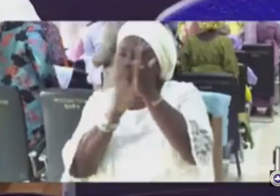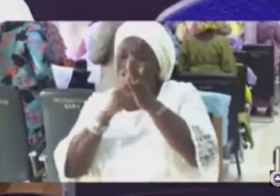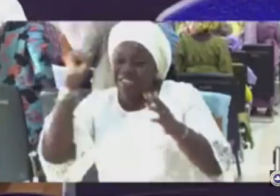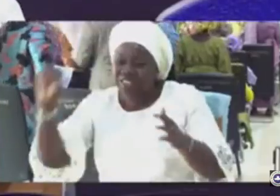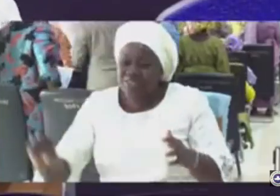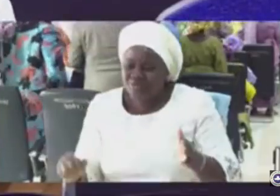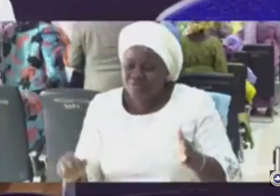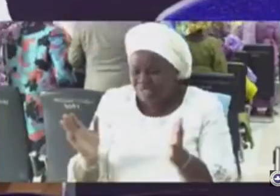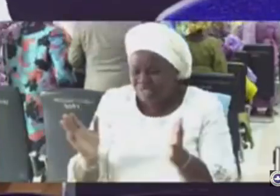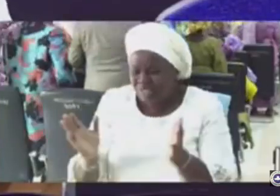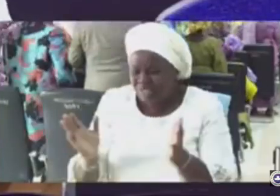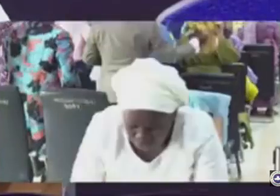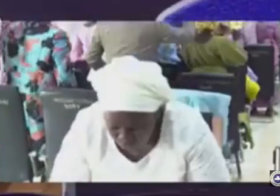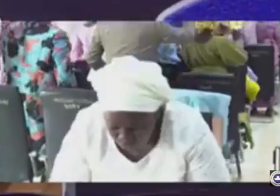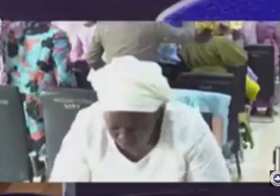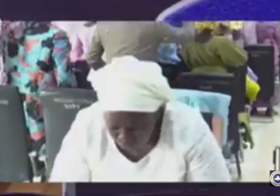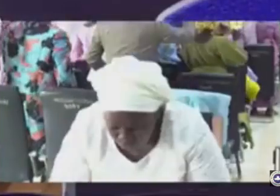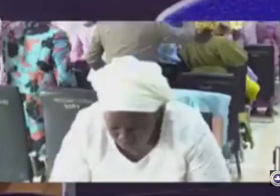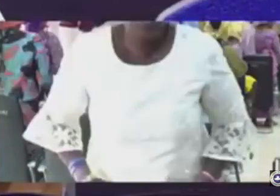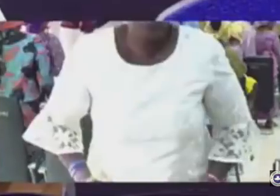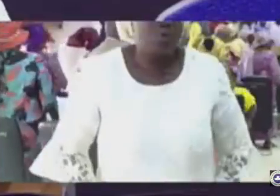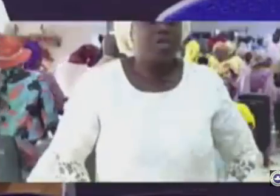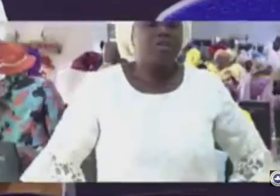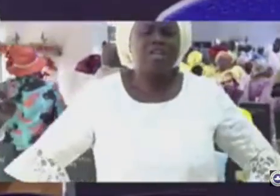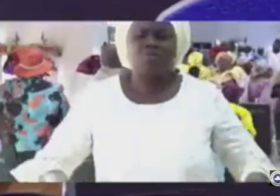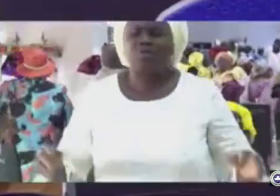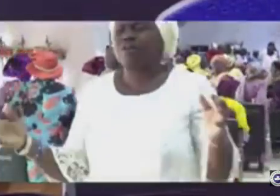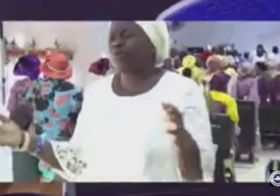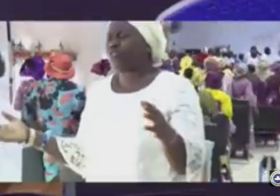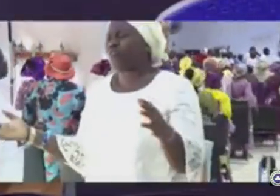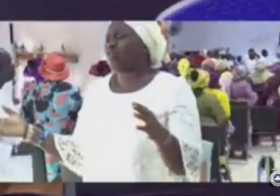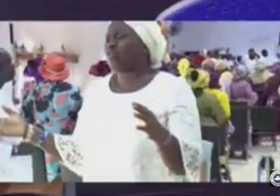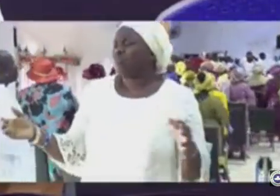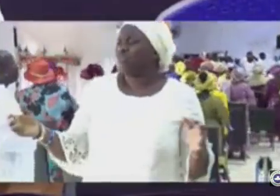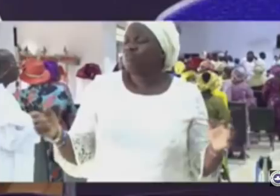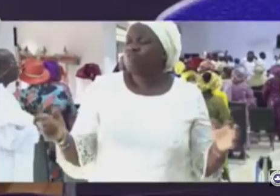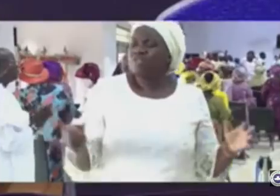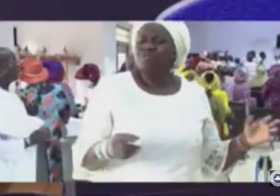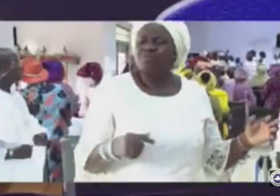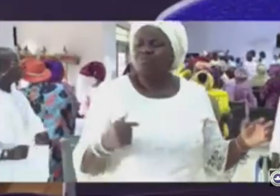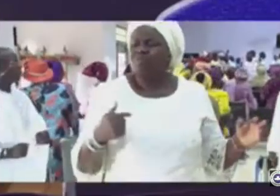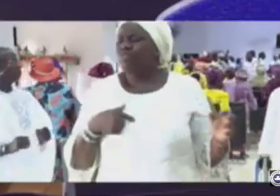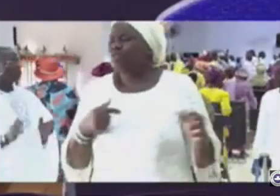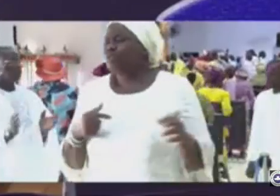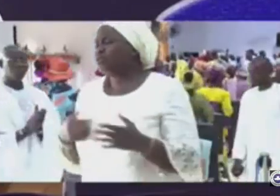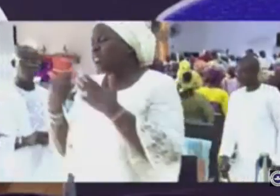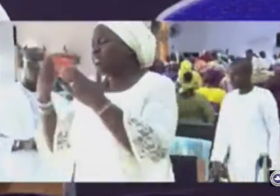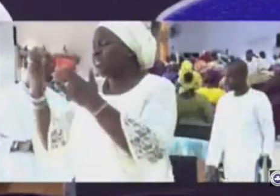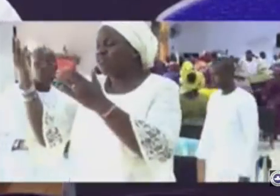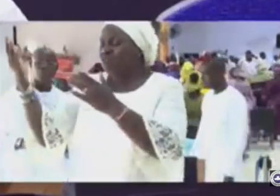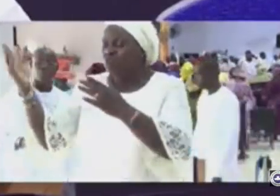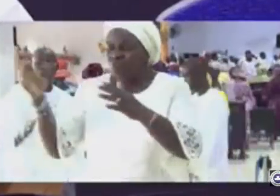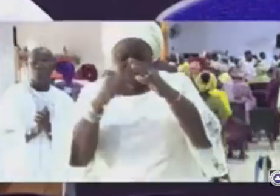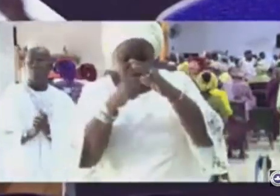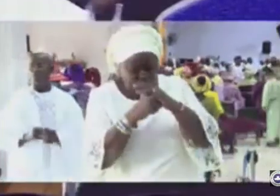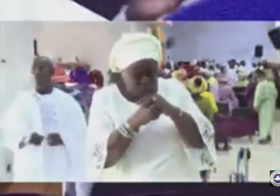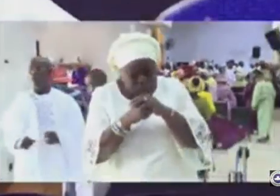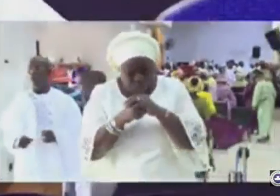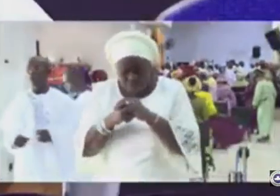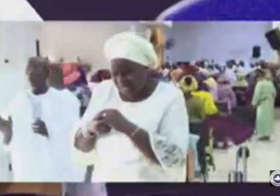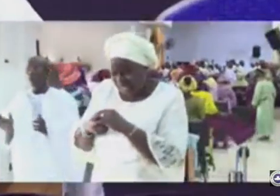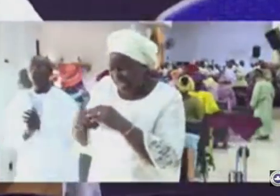him glory. Let's give him honor. Let's give him adoration. Let's sing unto him. Let's clap